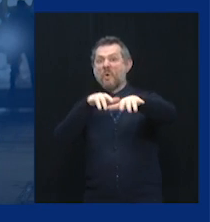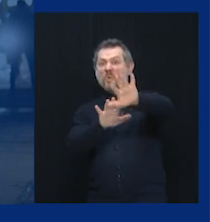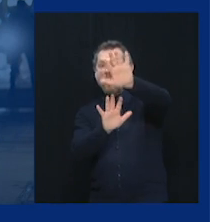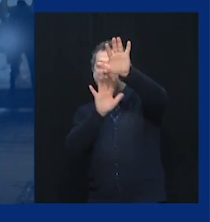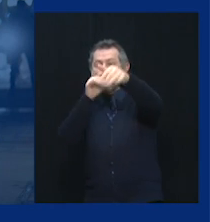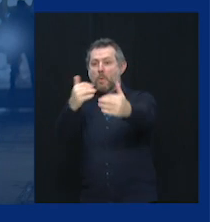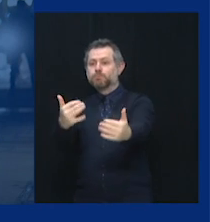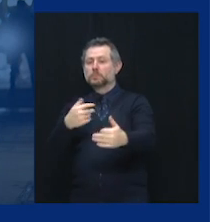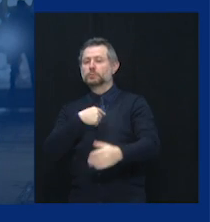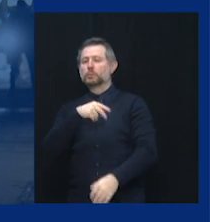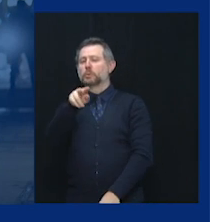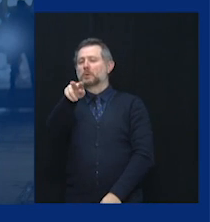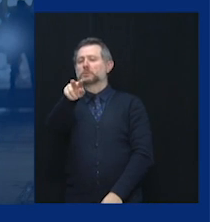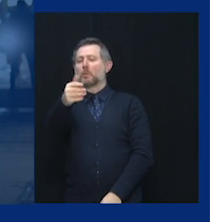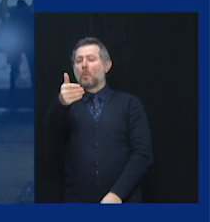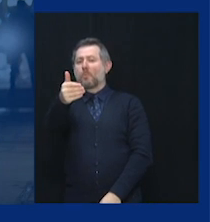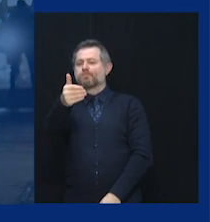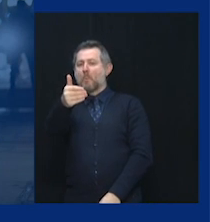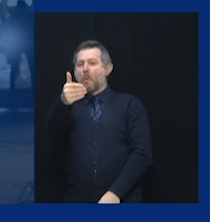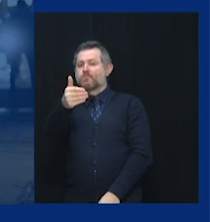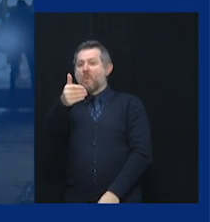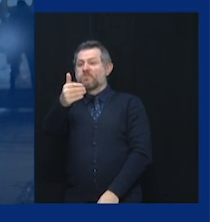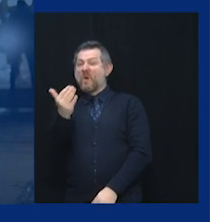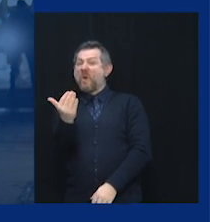is building, and the wave is getting closer.